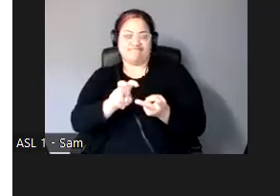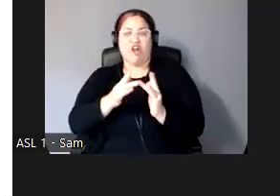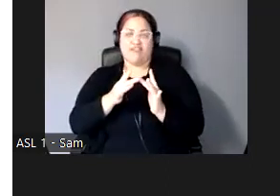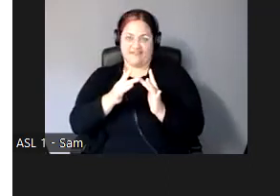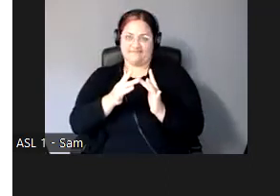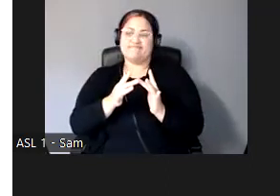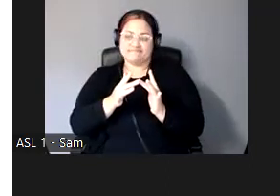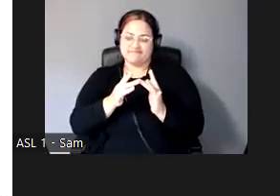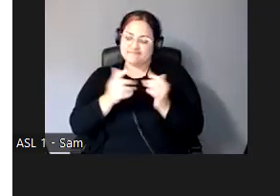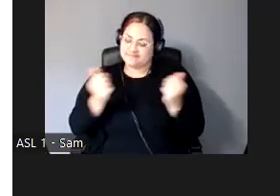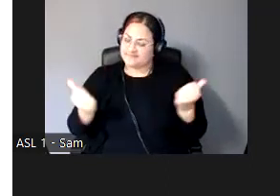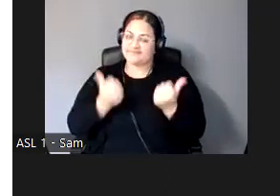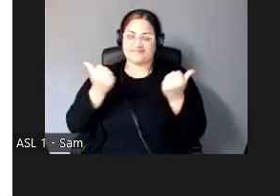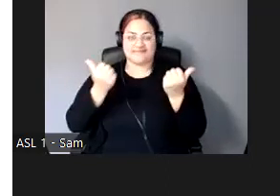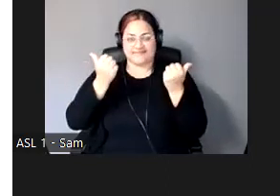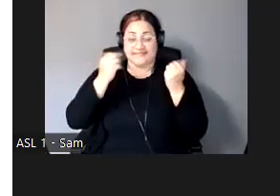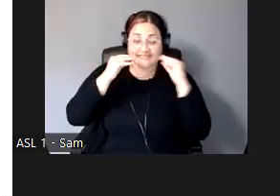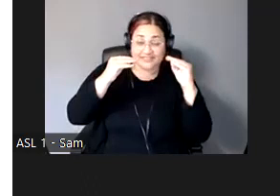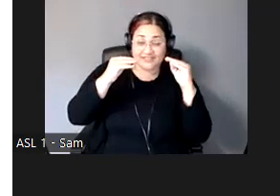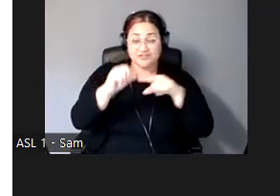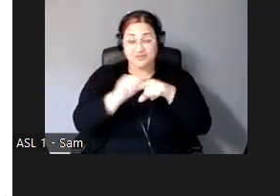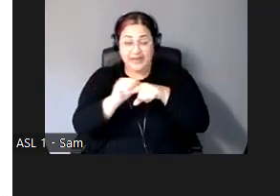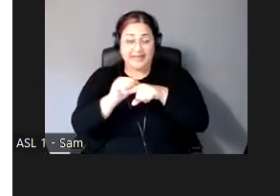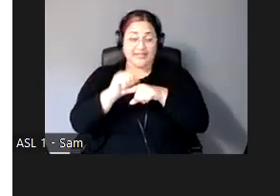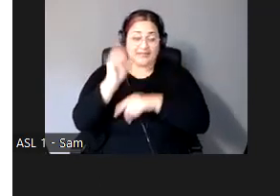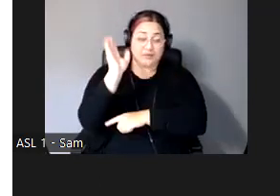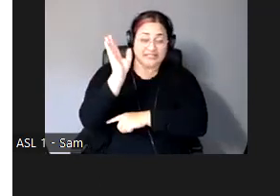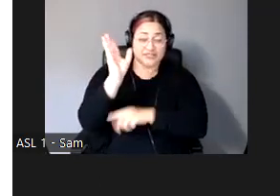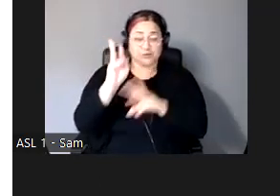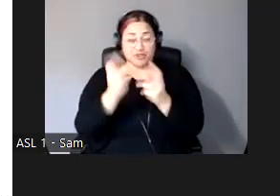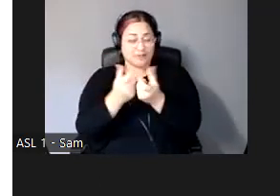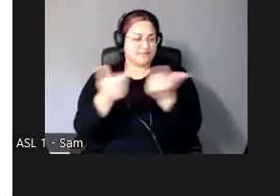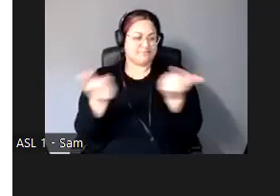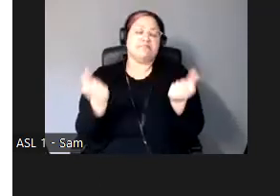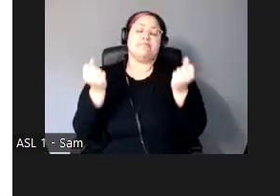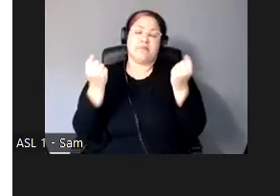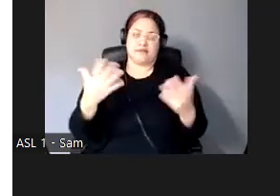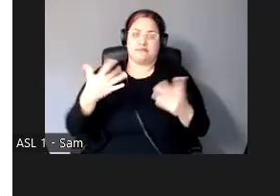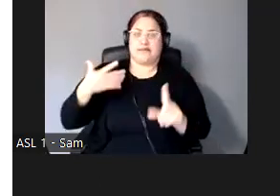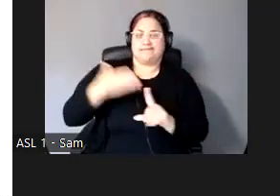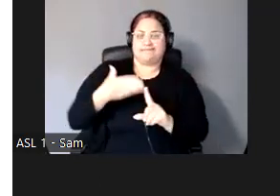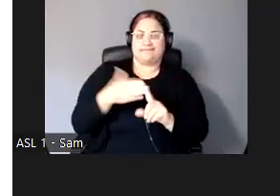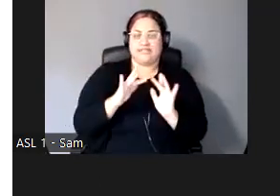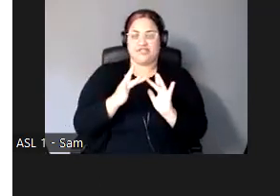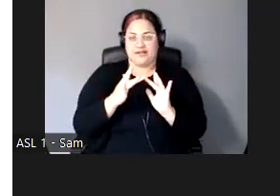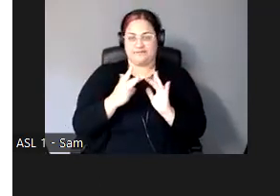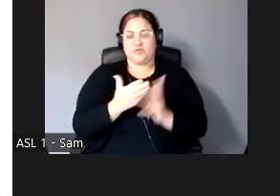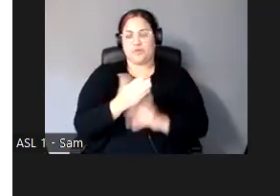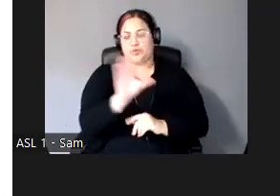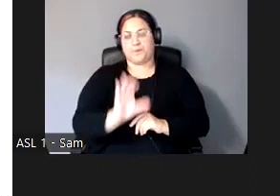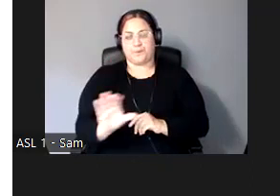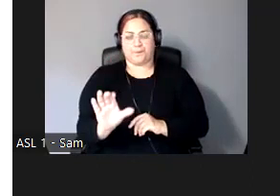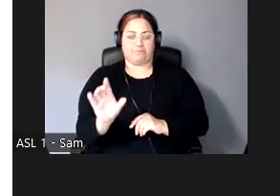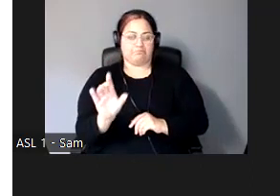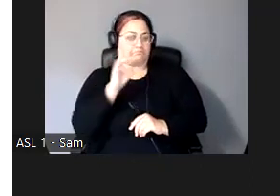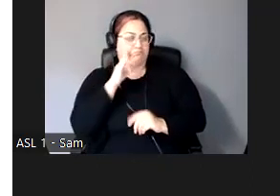of education sessions and training on a virtual model right now through Zoom primarily. We also work to